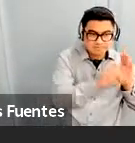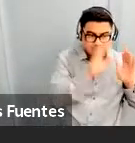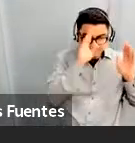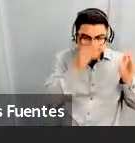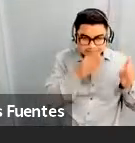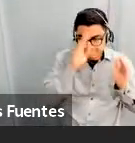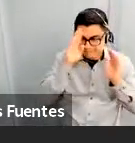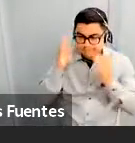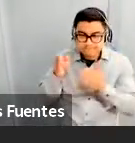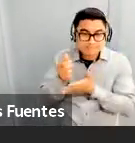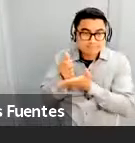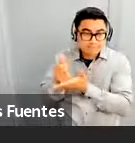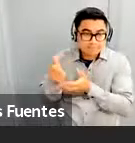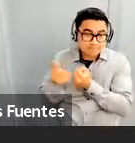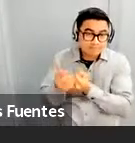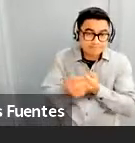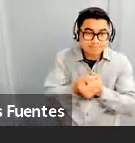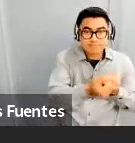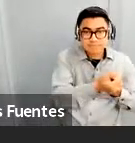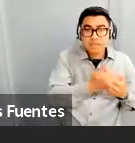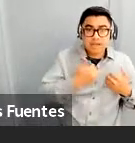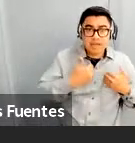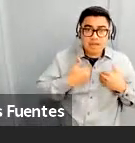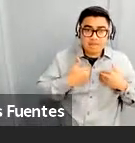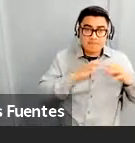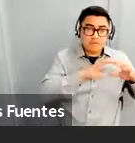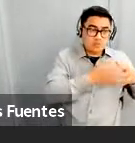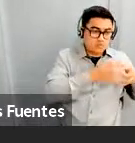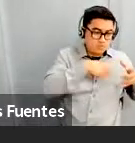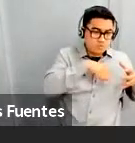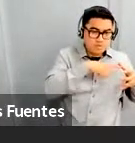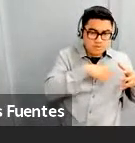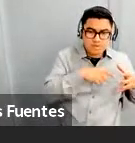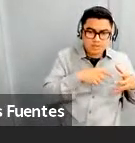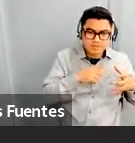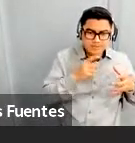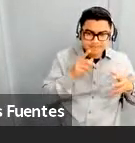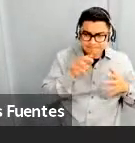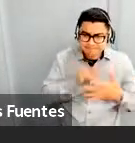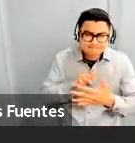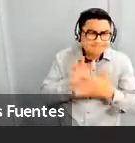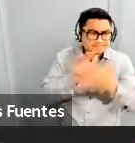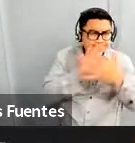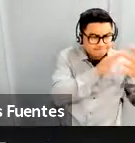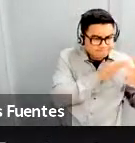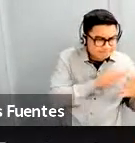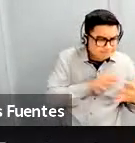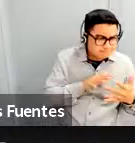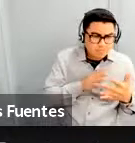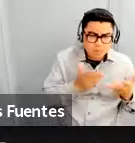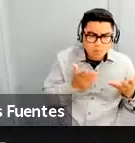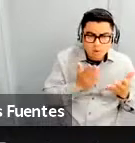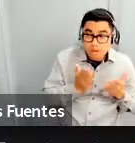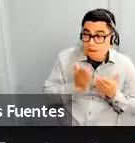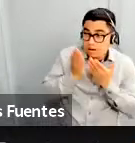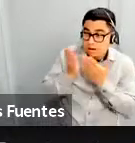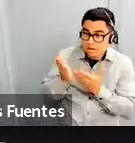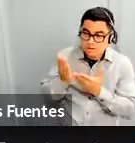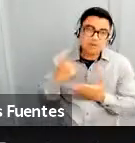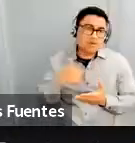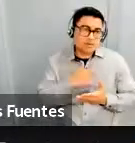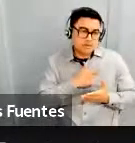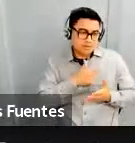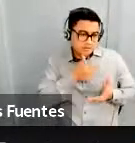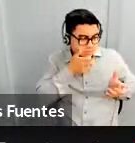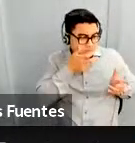task force that has been meeting, and they will come up with recommendations for